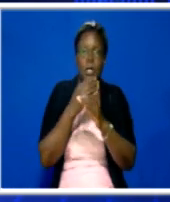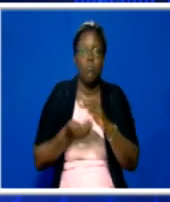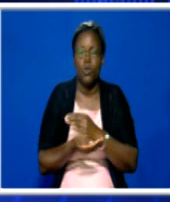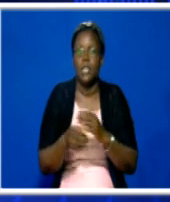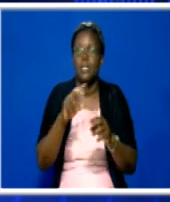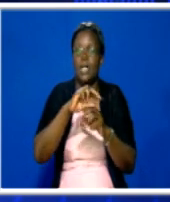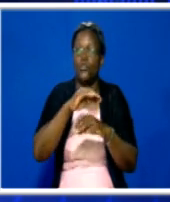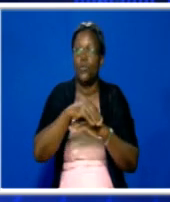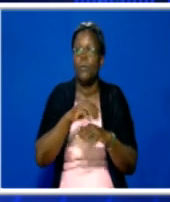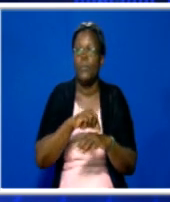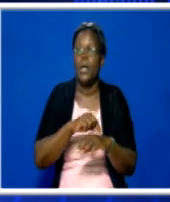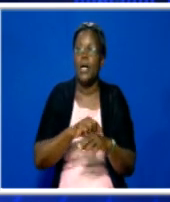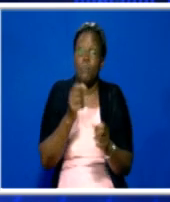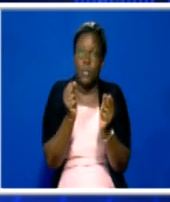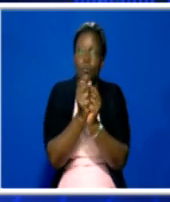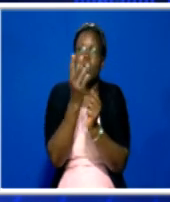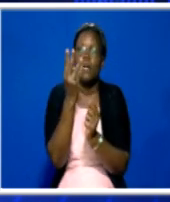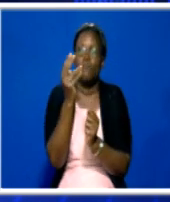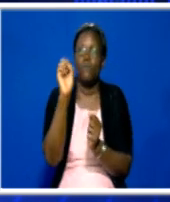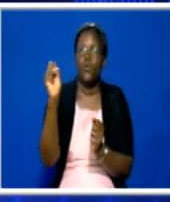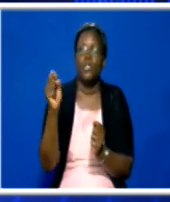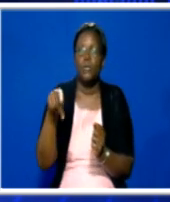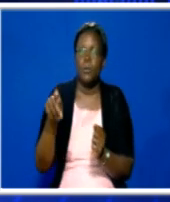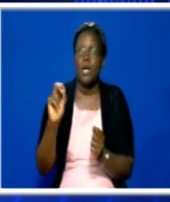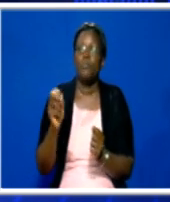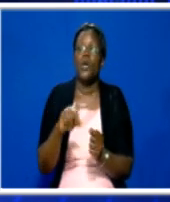session, 12:40 p.m. all the way to